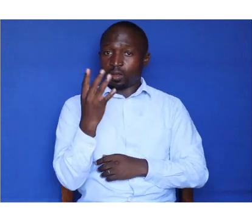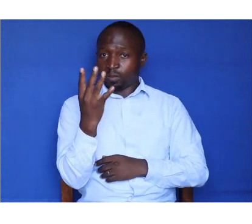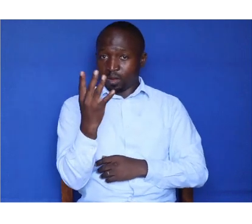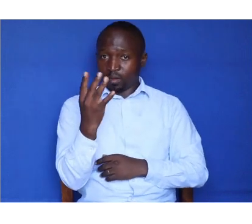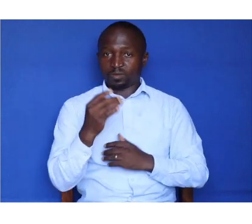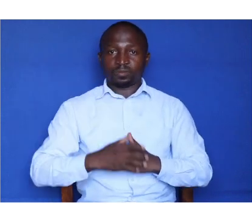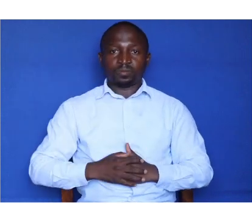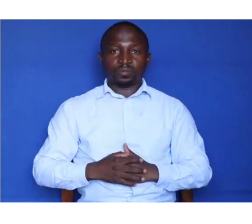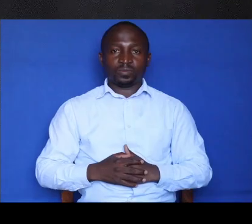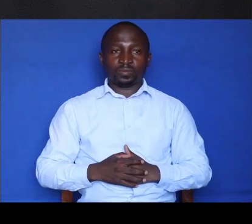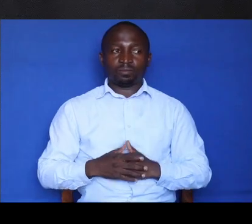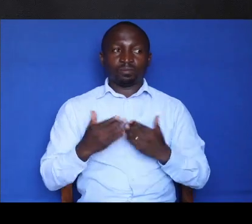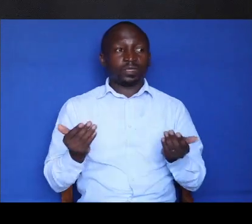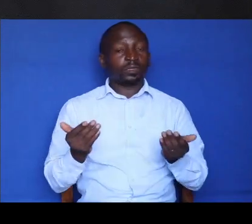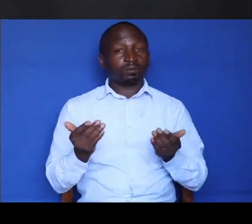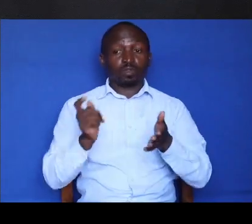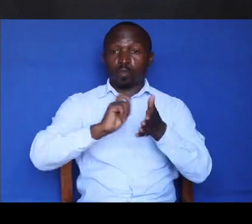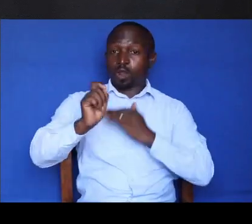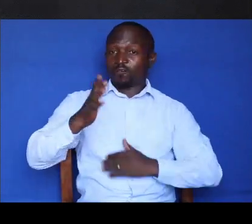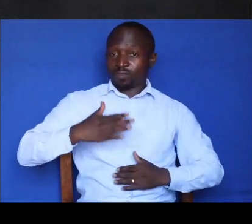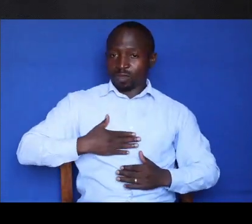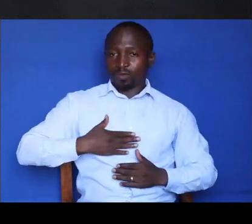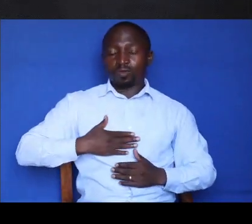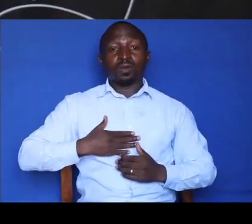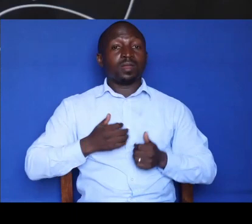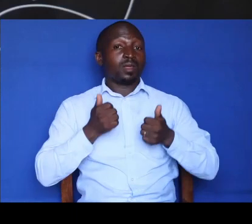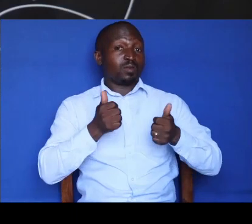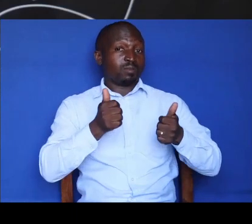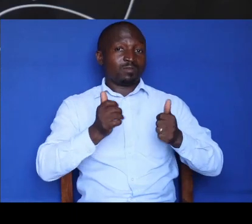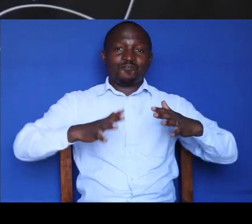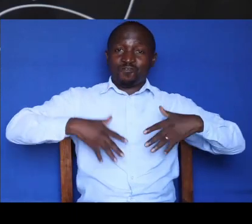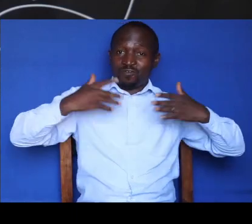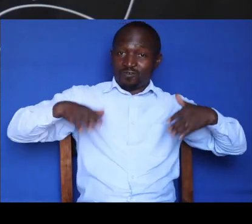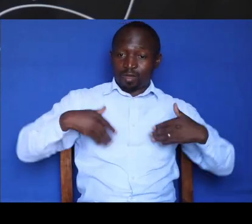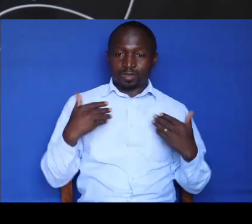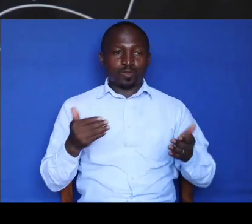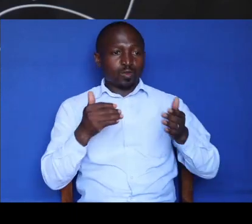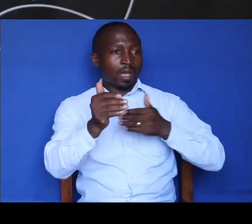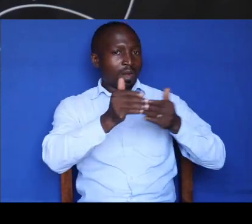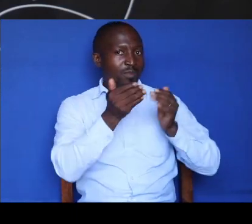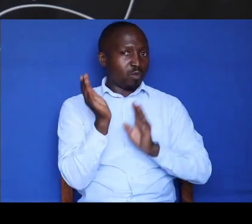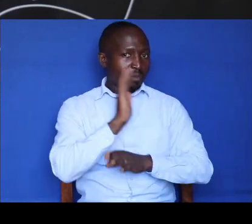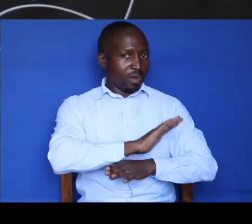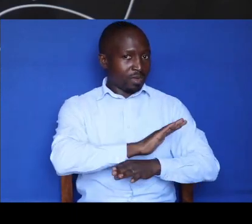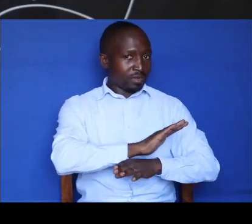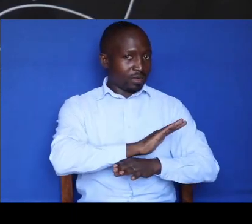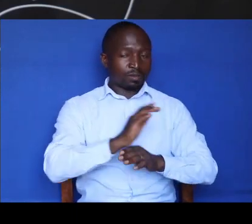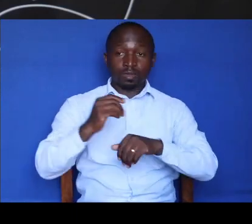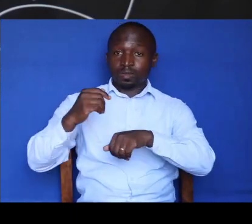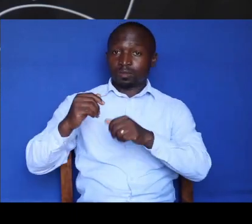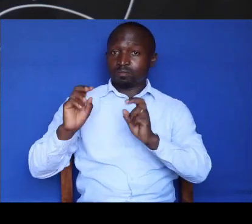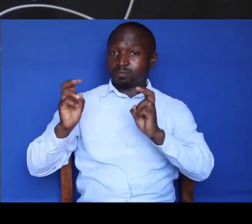4. Yeah, my dear students, I hope you have enjoyed it. As we are about to end the class, I